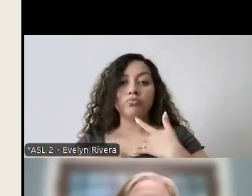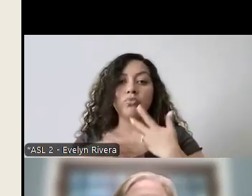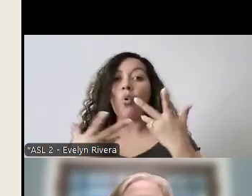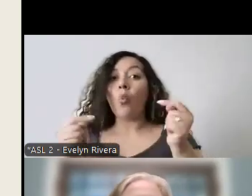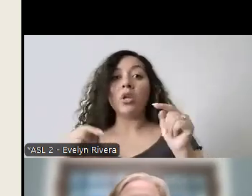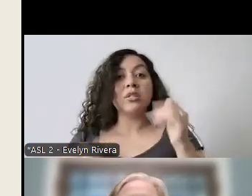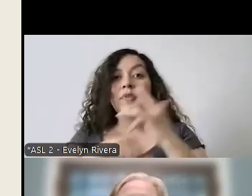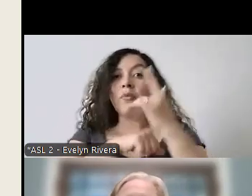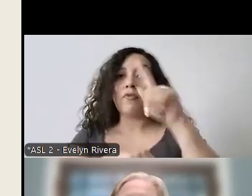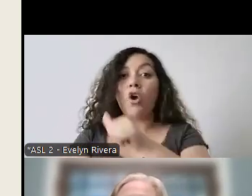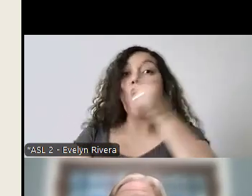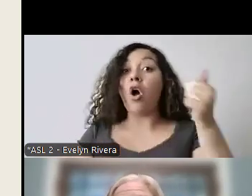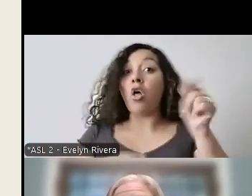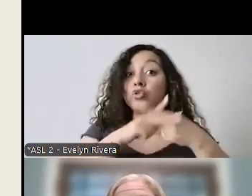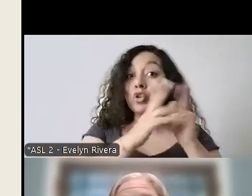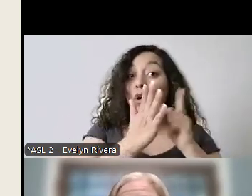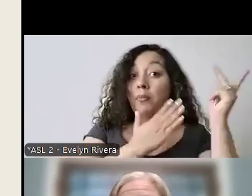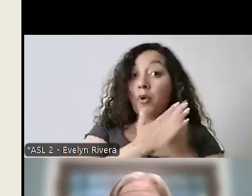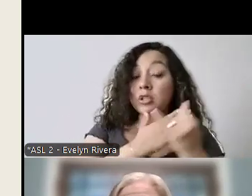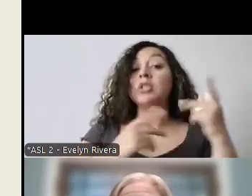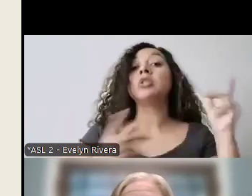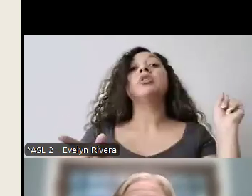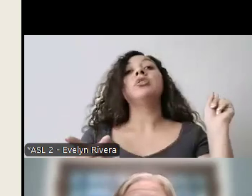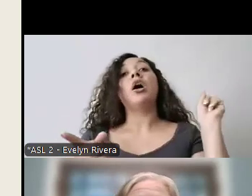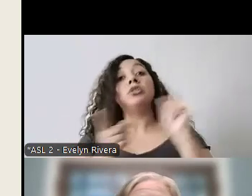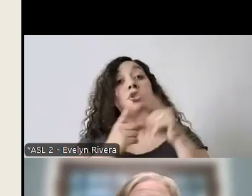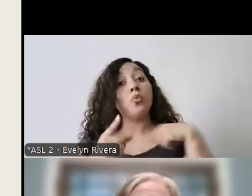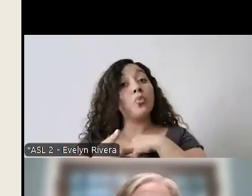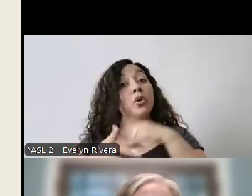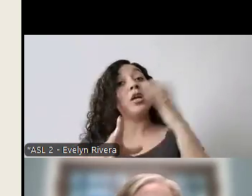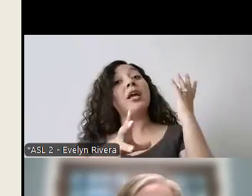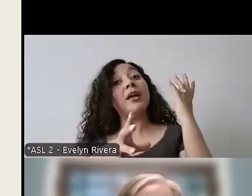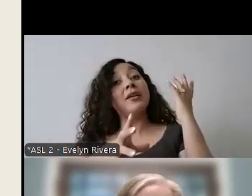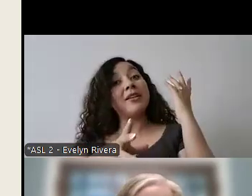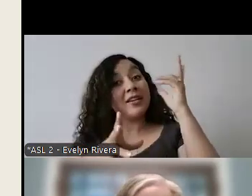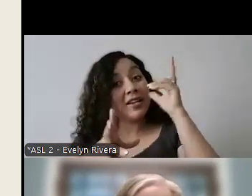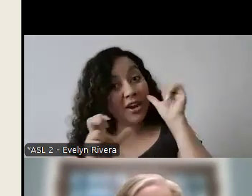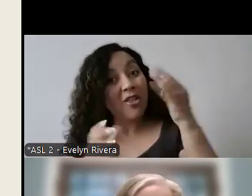initiatives. And so until we get to that point, I think just as